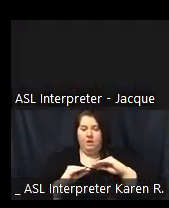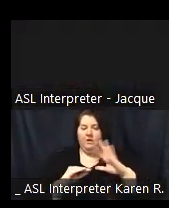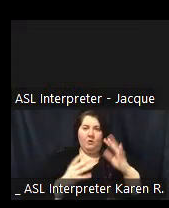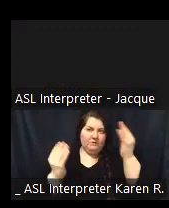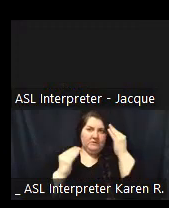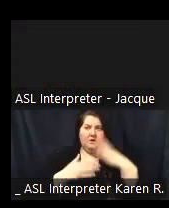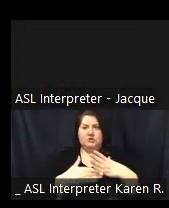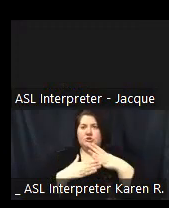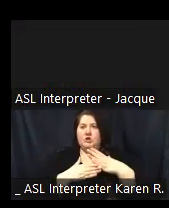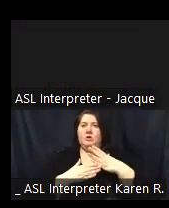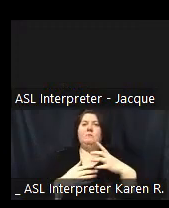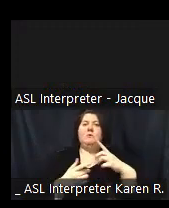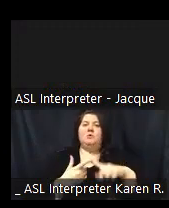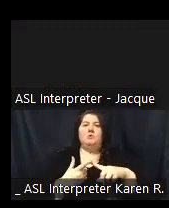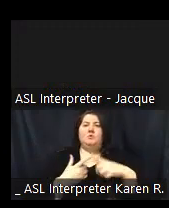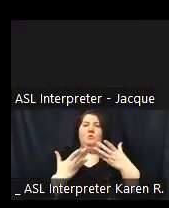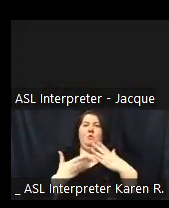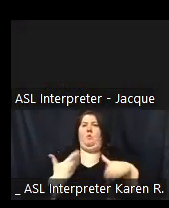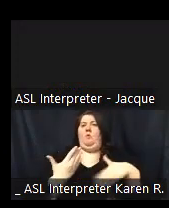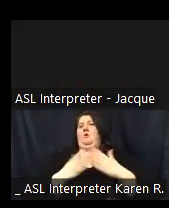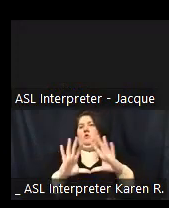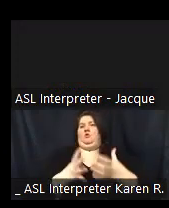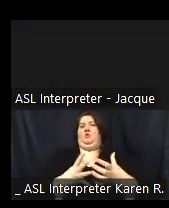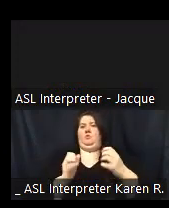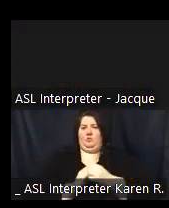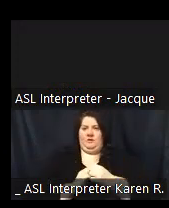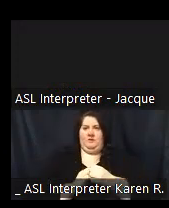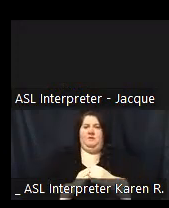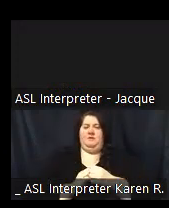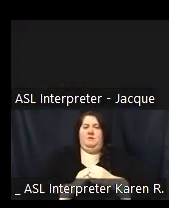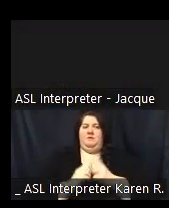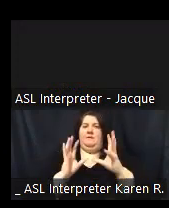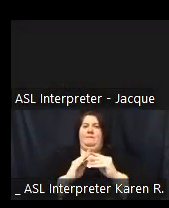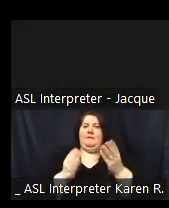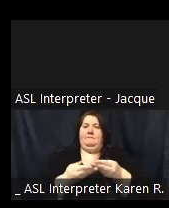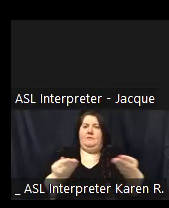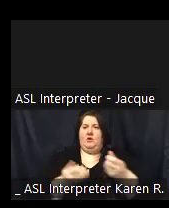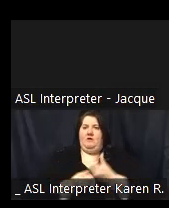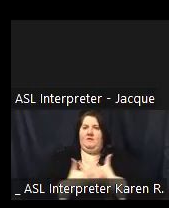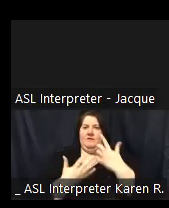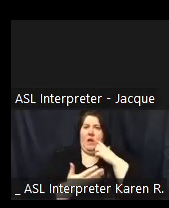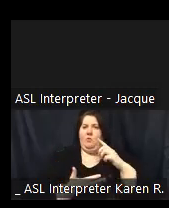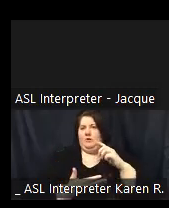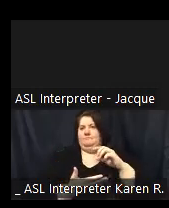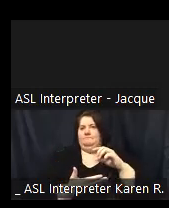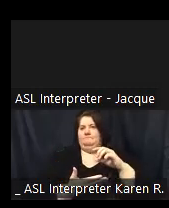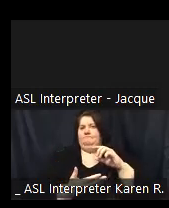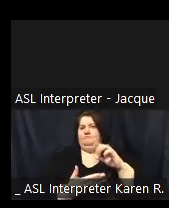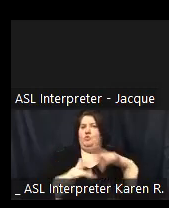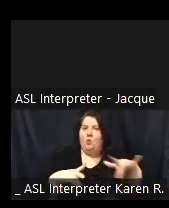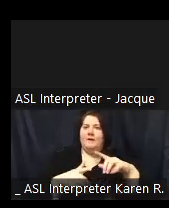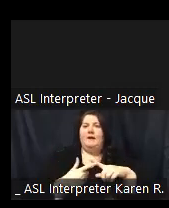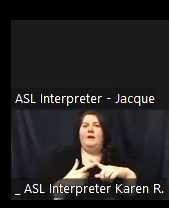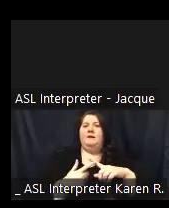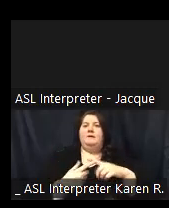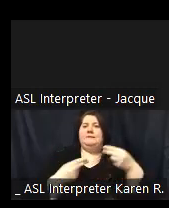share them out to the whole group with the meeting materials, the recording, and the slideshow.